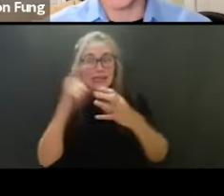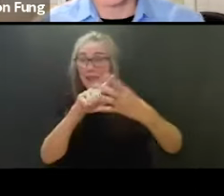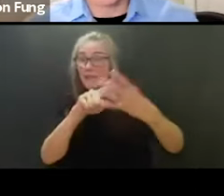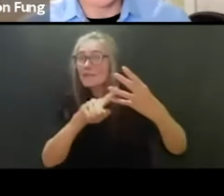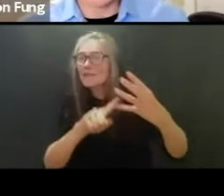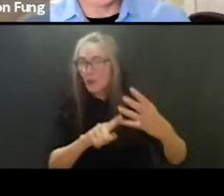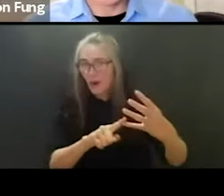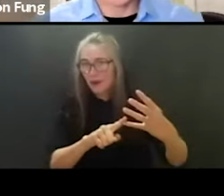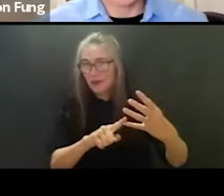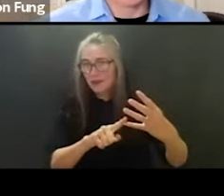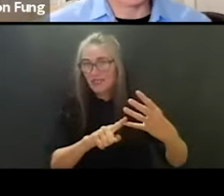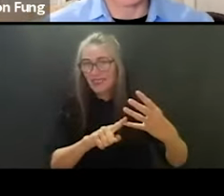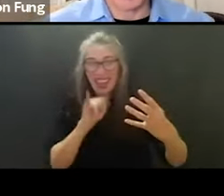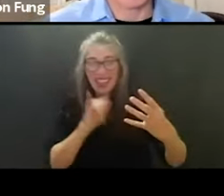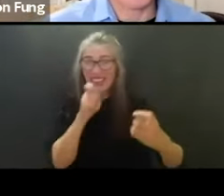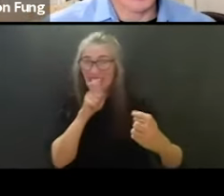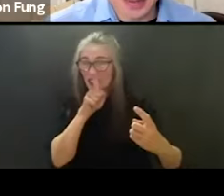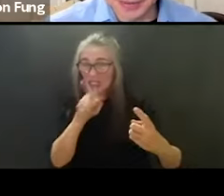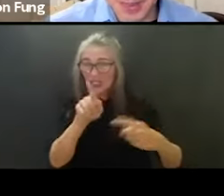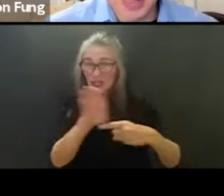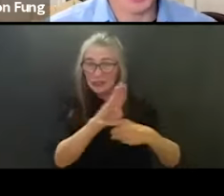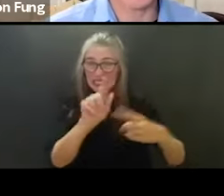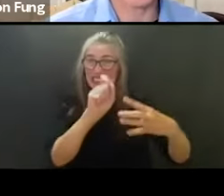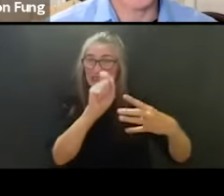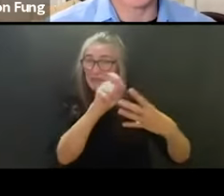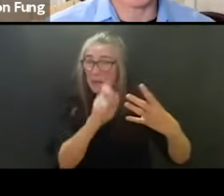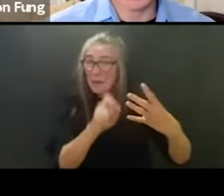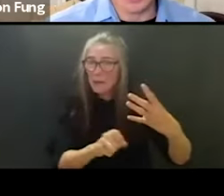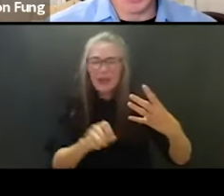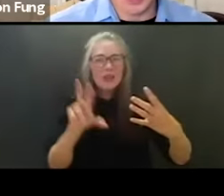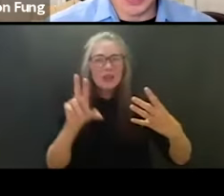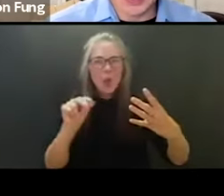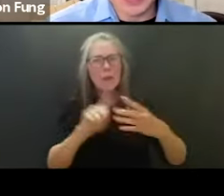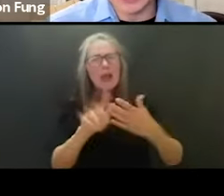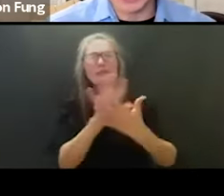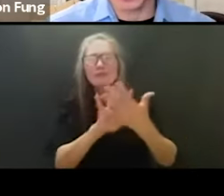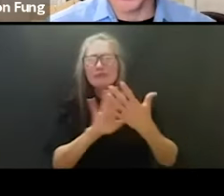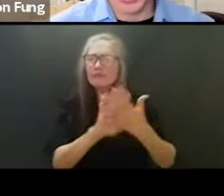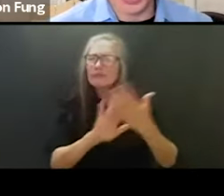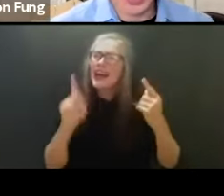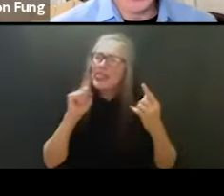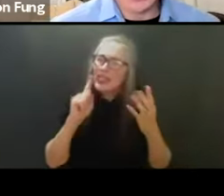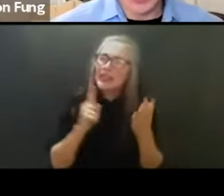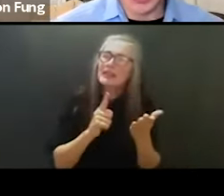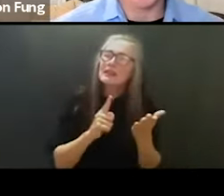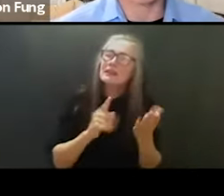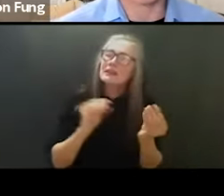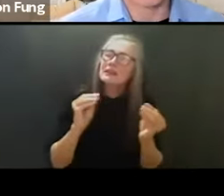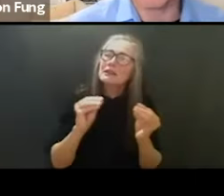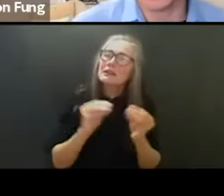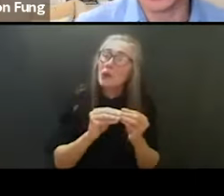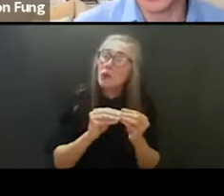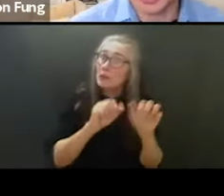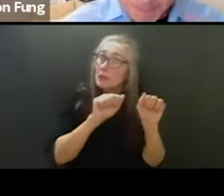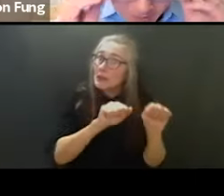possibilities, and these are not exhaustive possibilities by any means, but I think that it helps to sketch out some